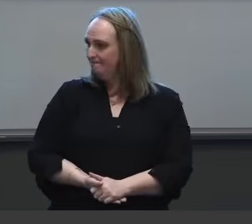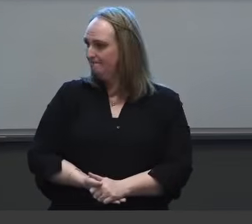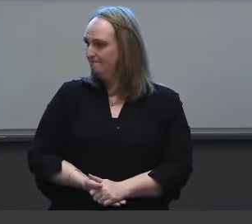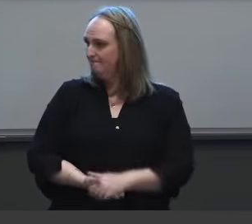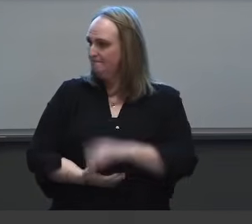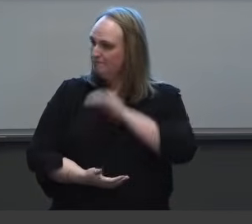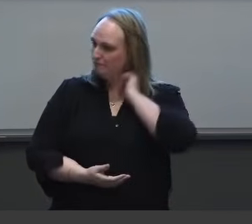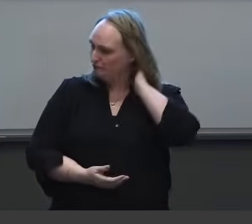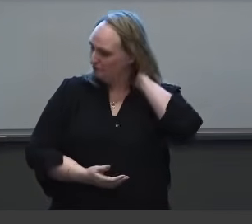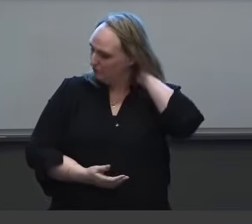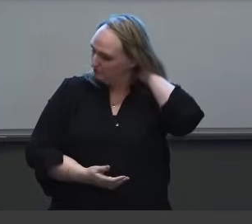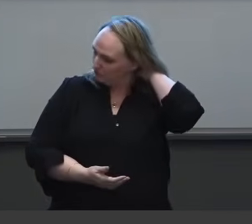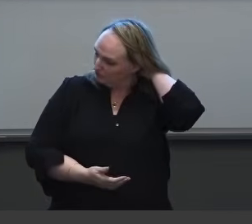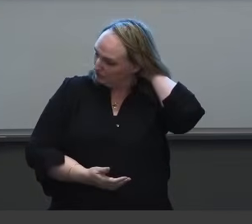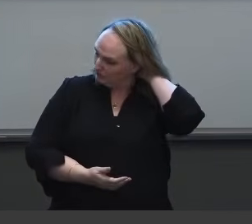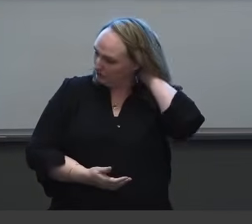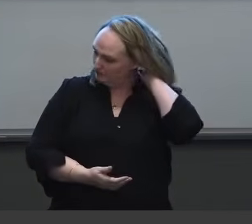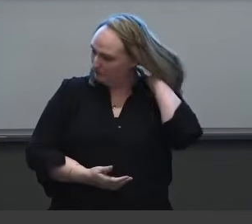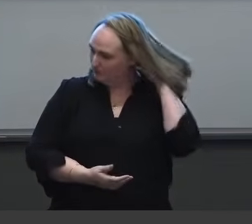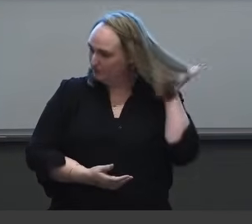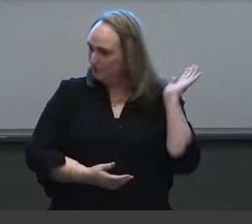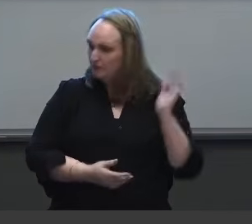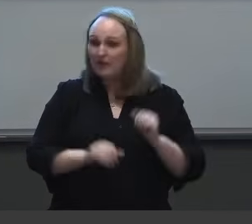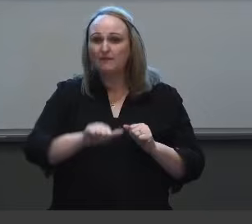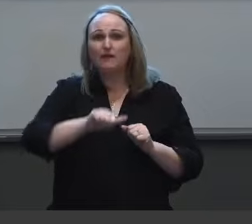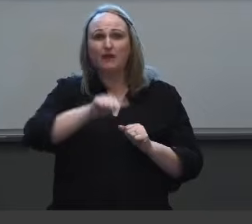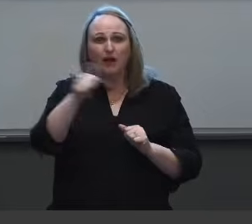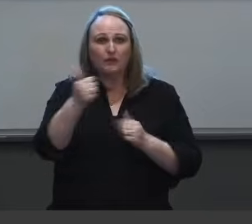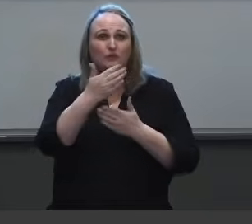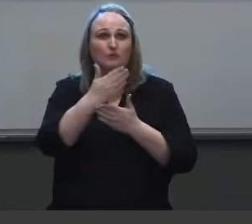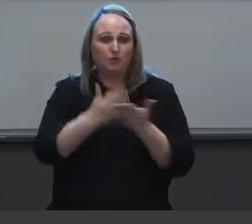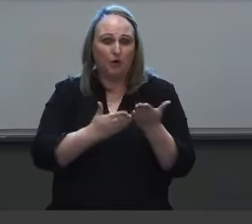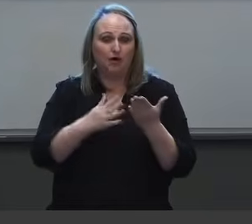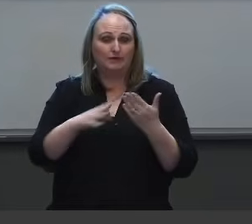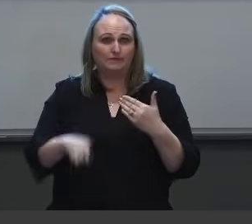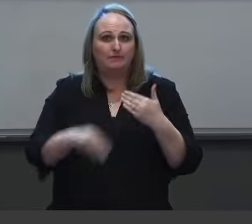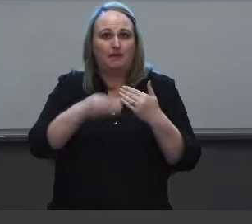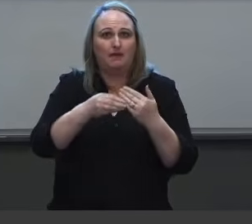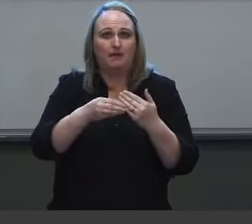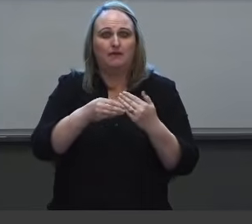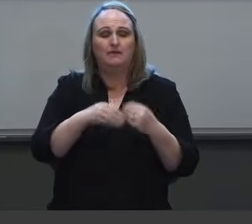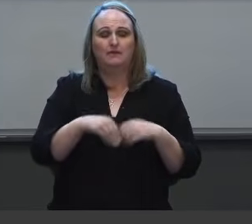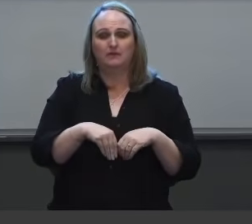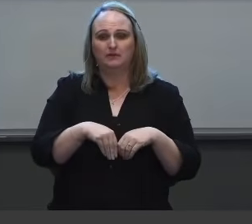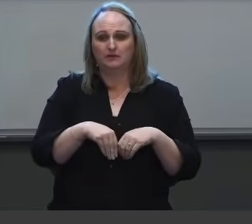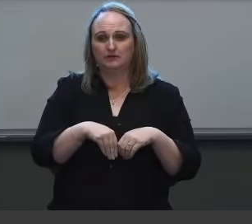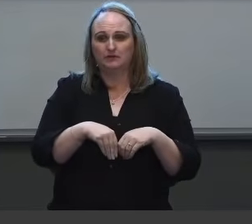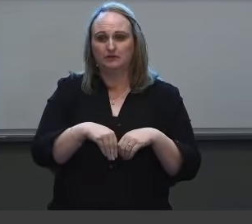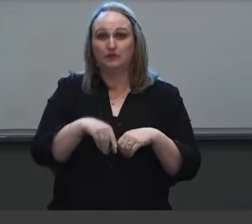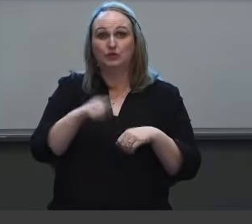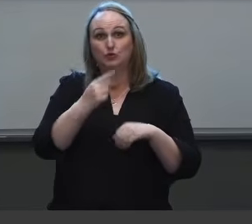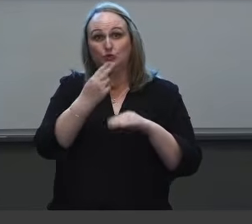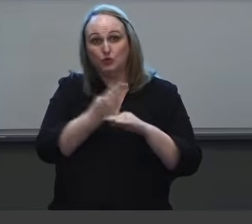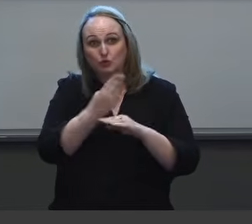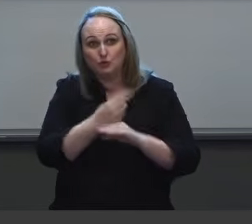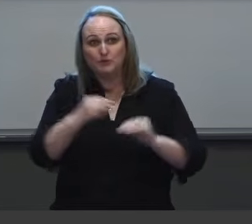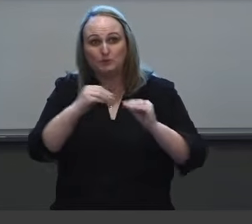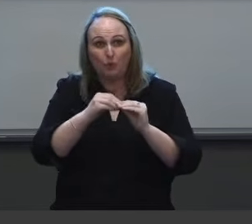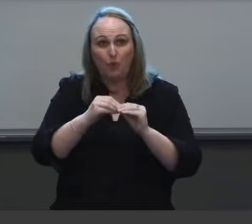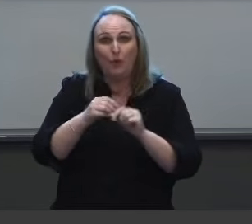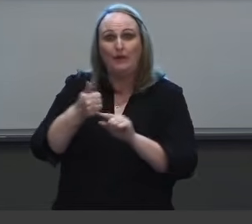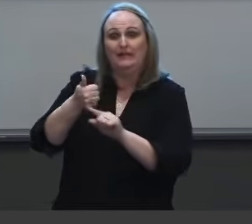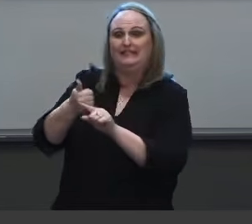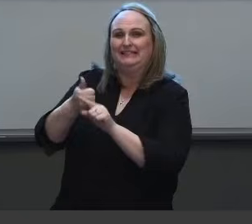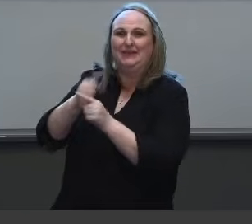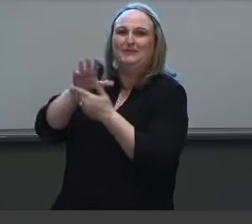The device also has some additional features. It gets better as it is used, so it has the